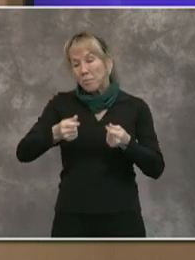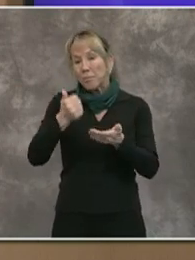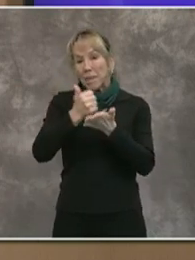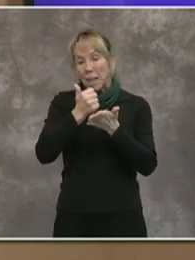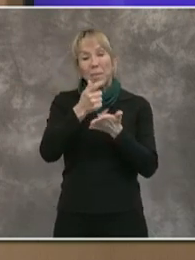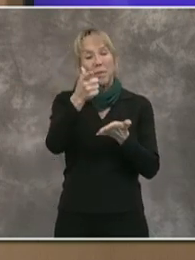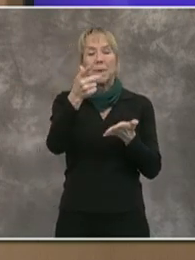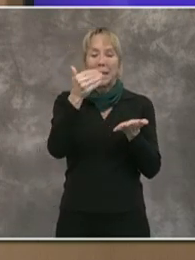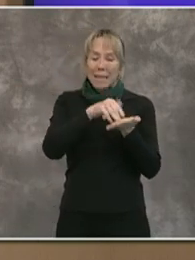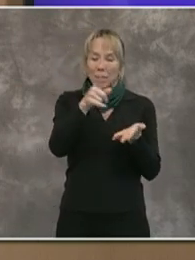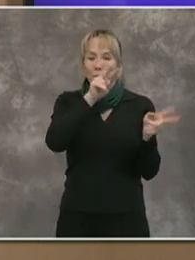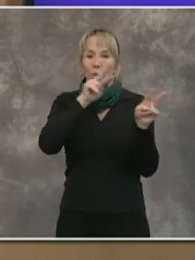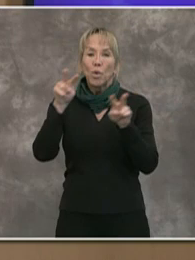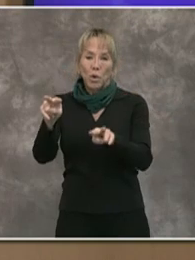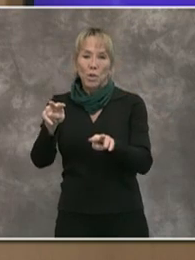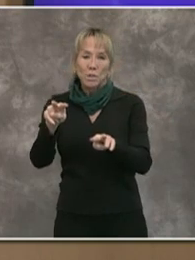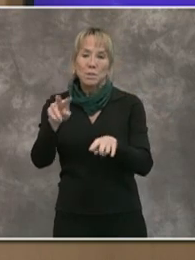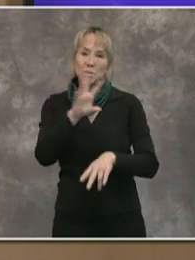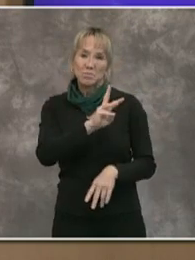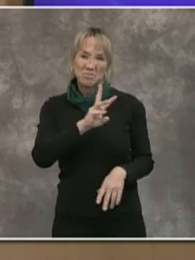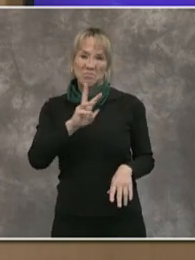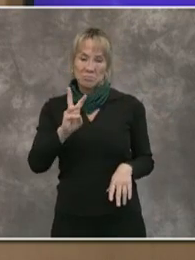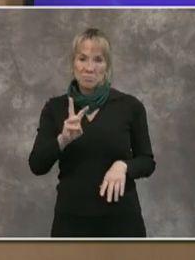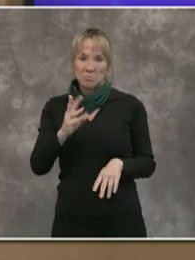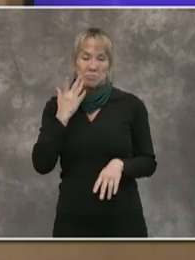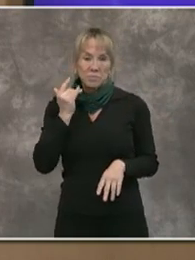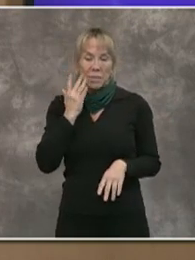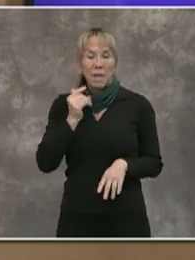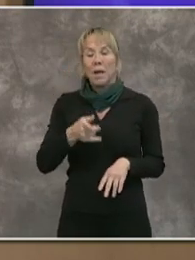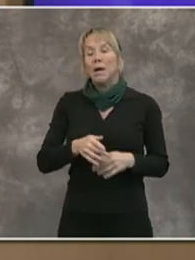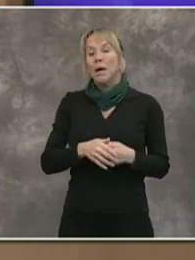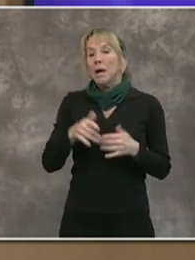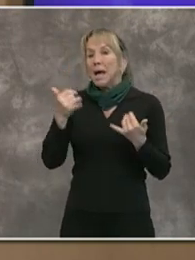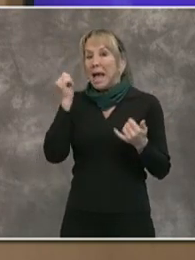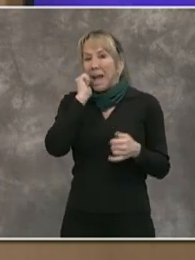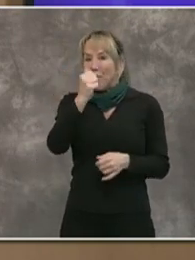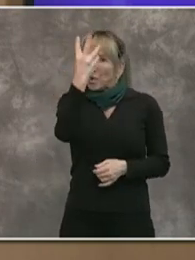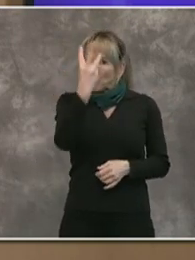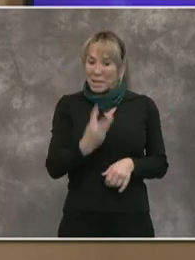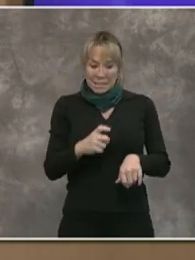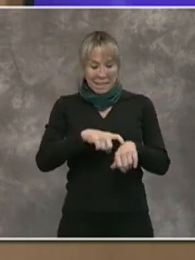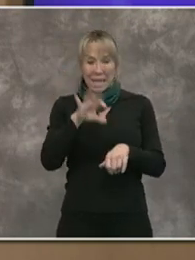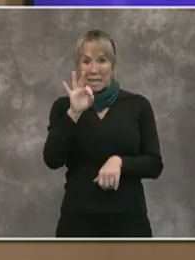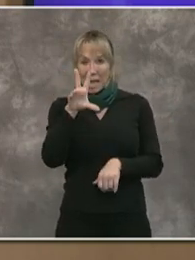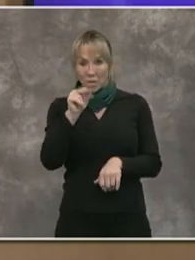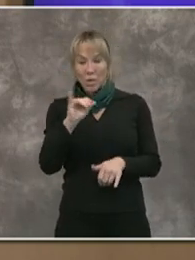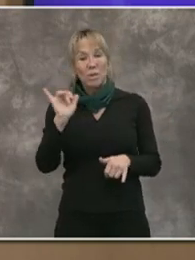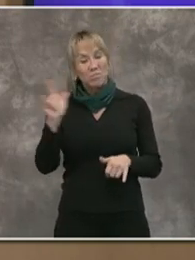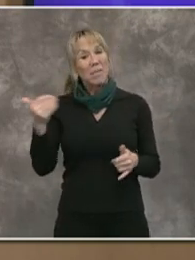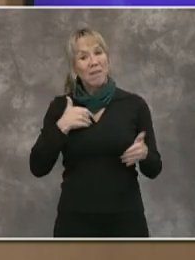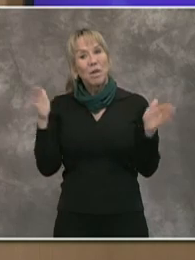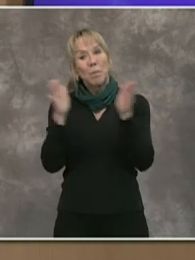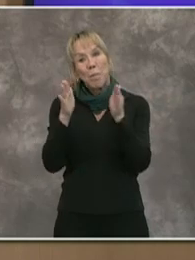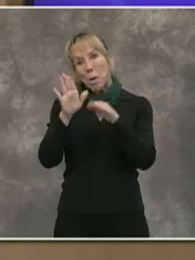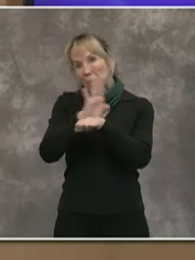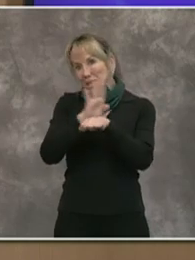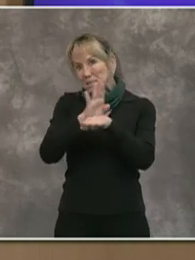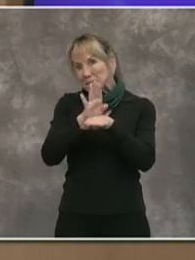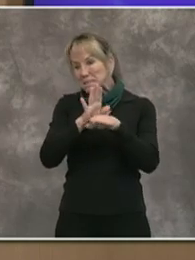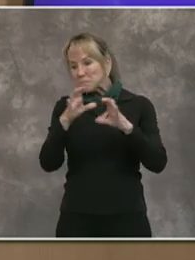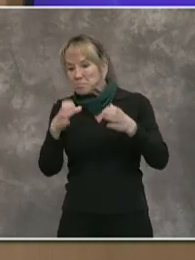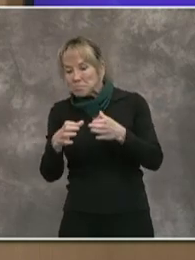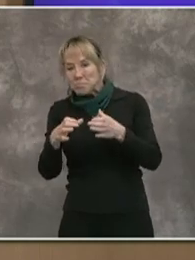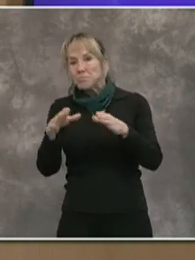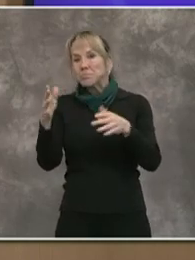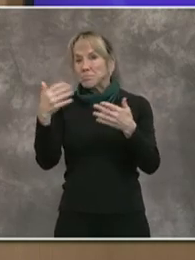website. Additionally, the county hosts weekly telephone briefings on Wednesdays at 9:30 for our small business and business